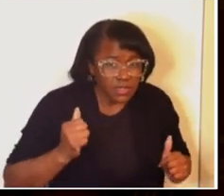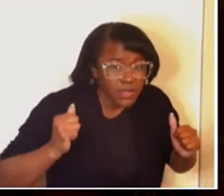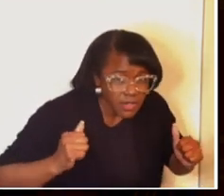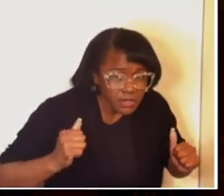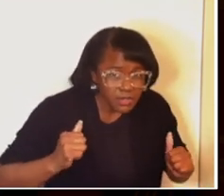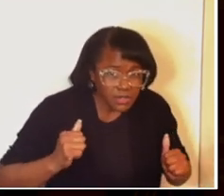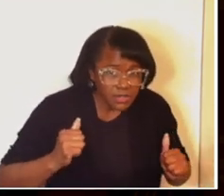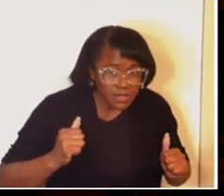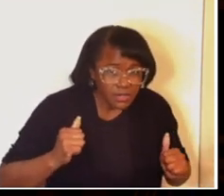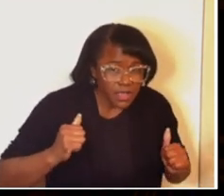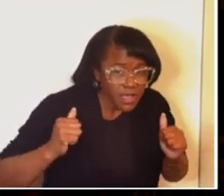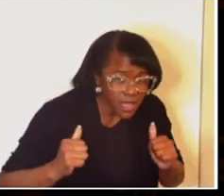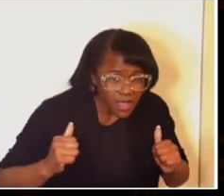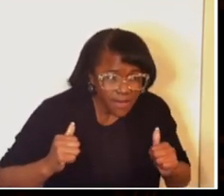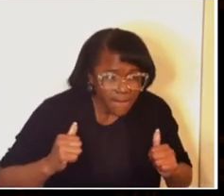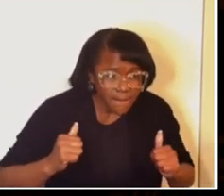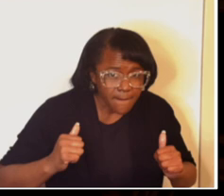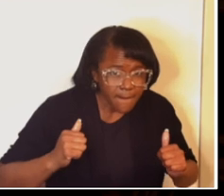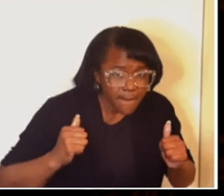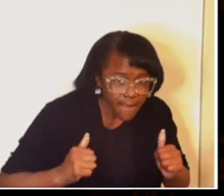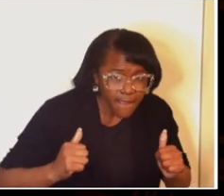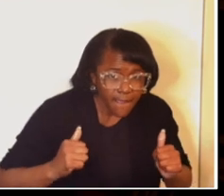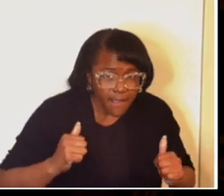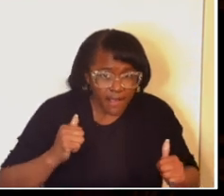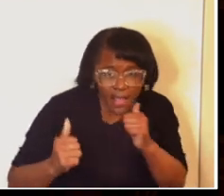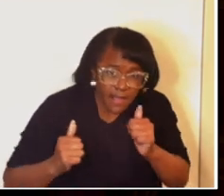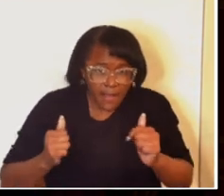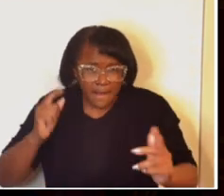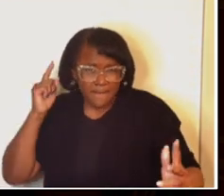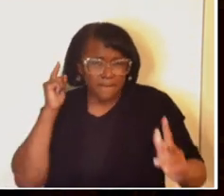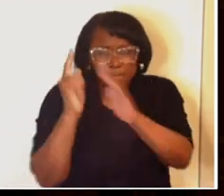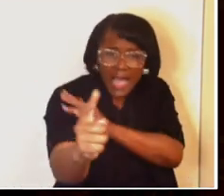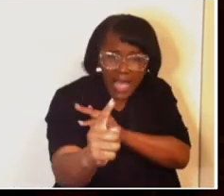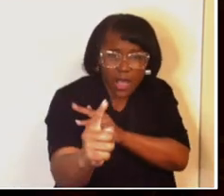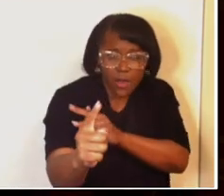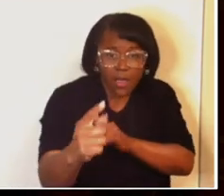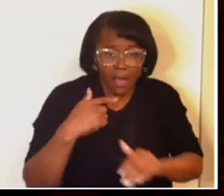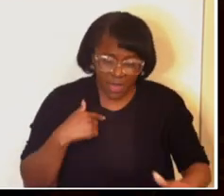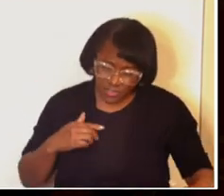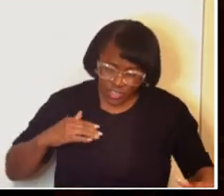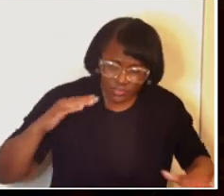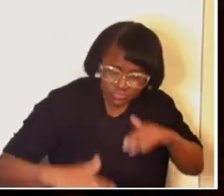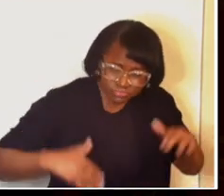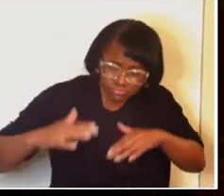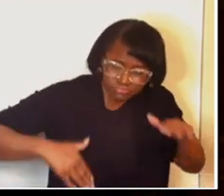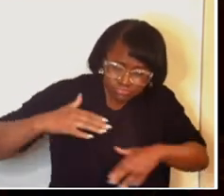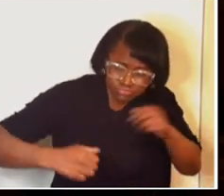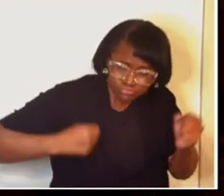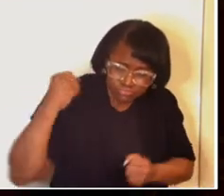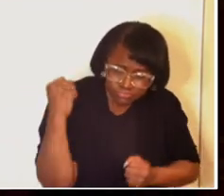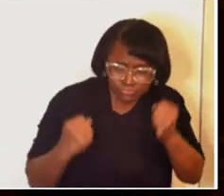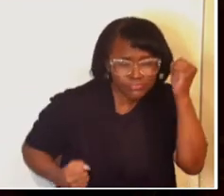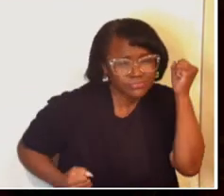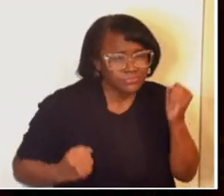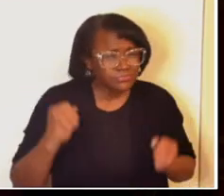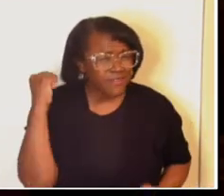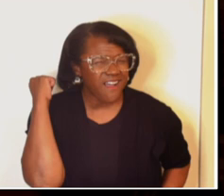hut, set, go, and I'm off. My right foot pushes off the pavement. My right arm pumps